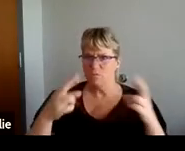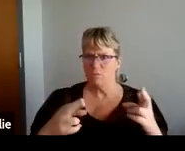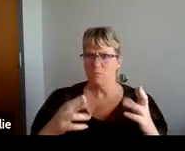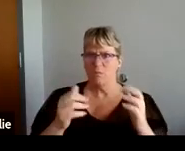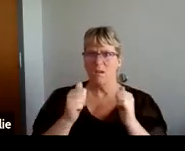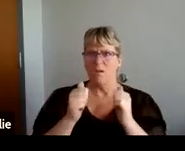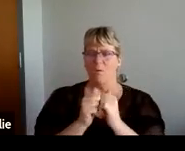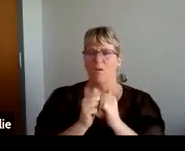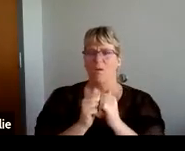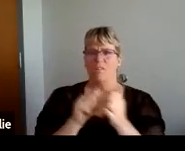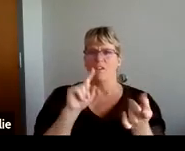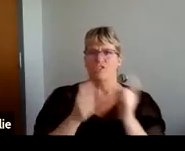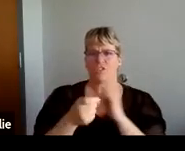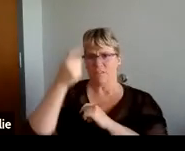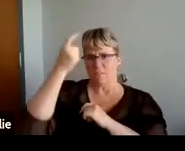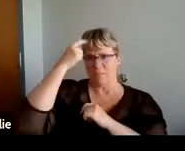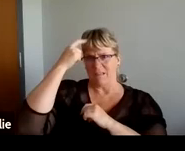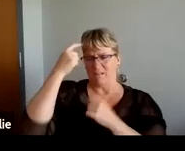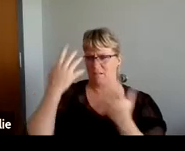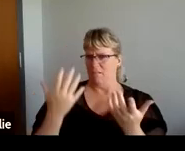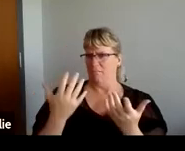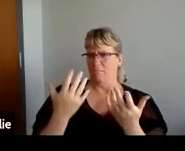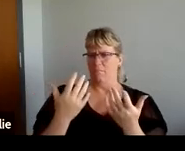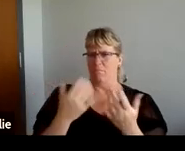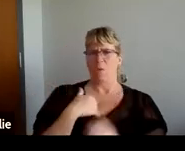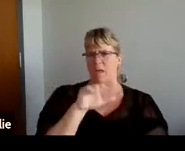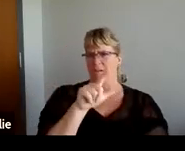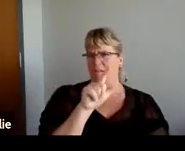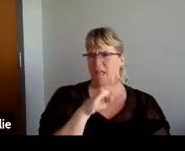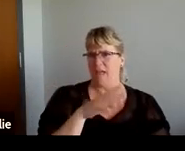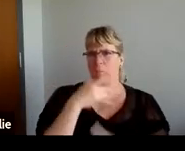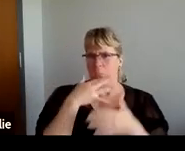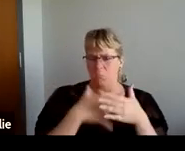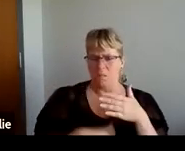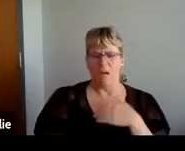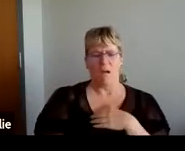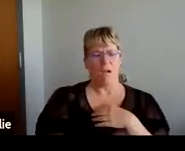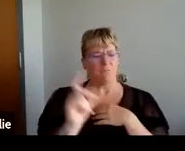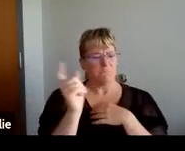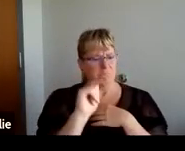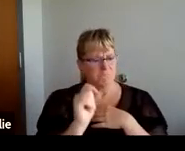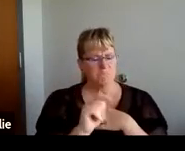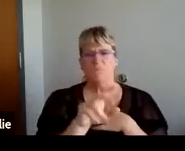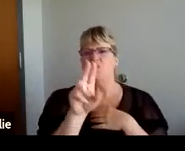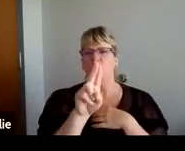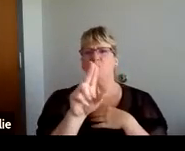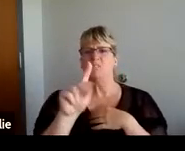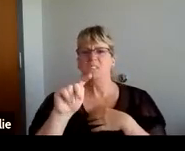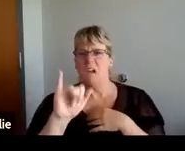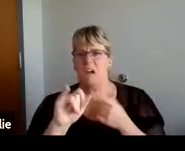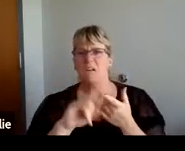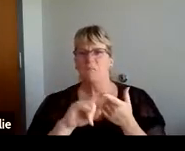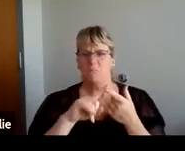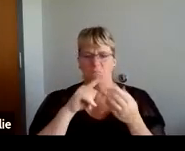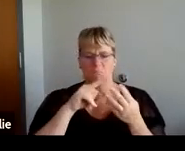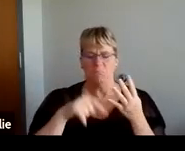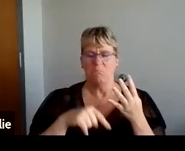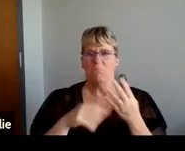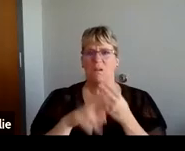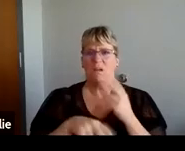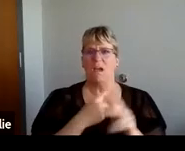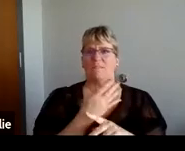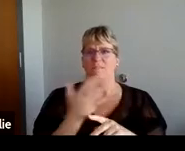change of mental status. We're going to do lab workups, we're going to look at urinary tract infections and all of those types of things.